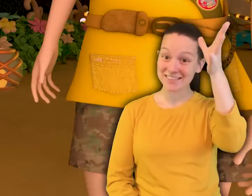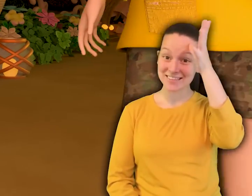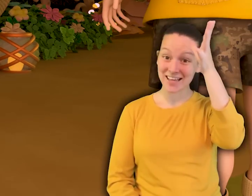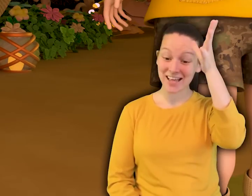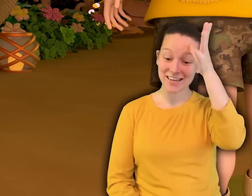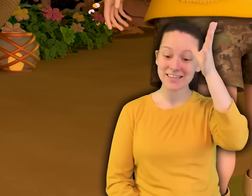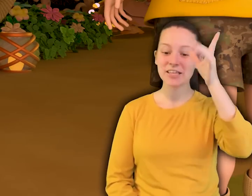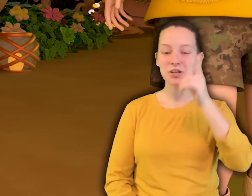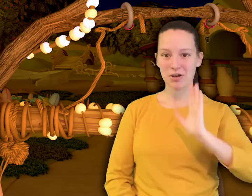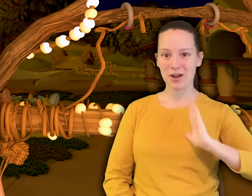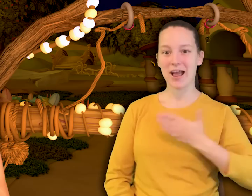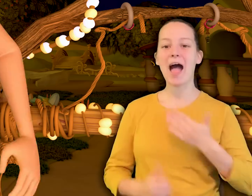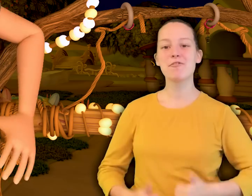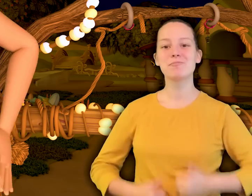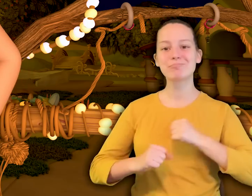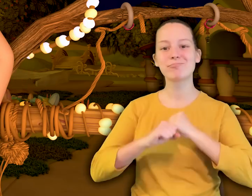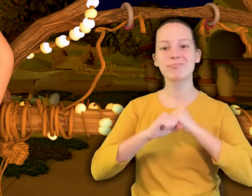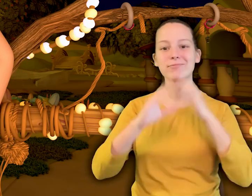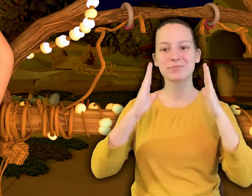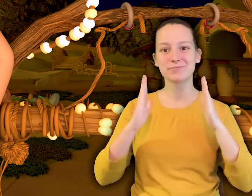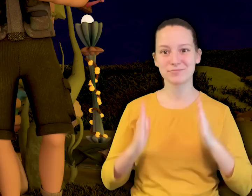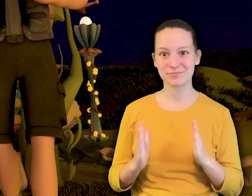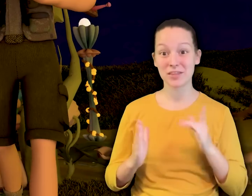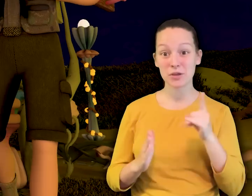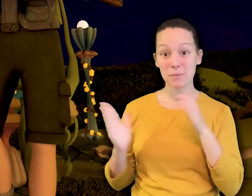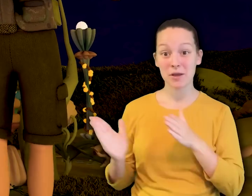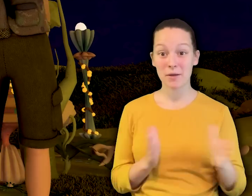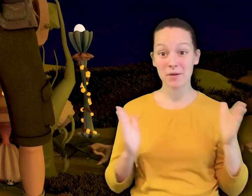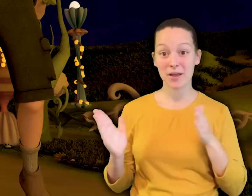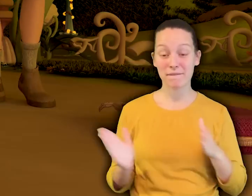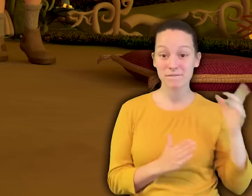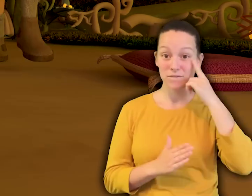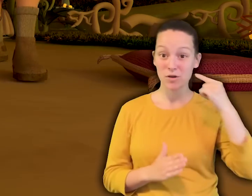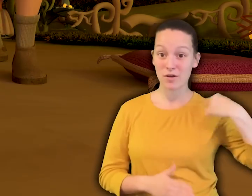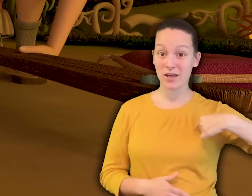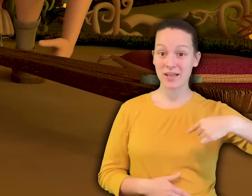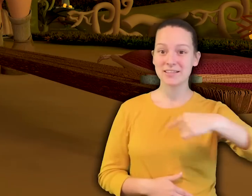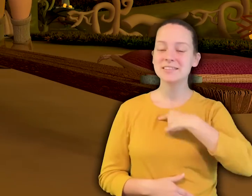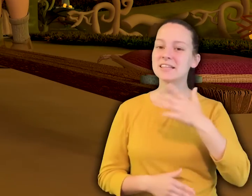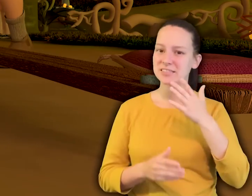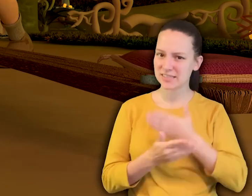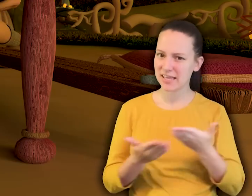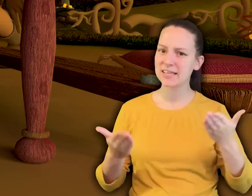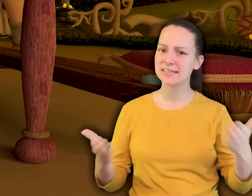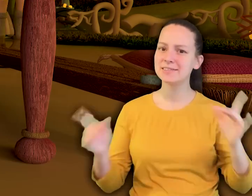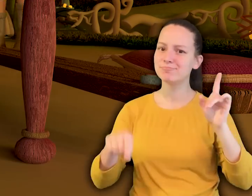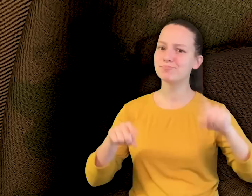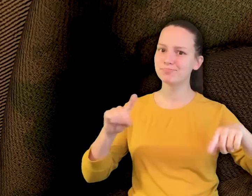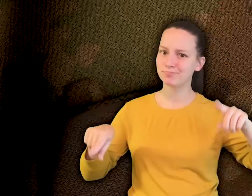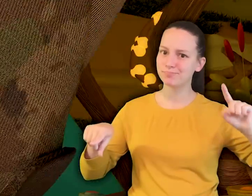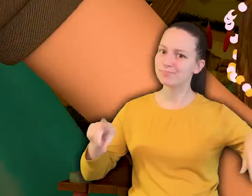daddy daddy our life guarding preparing for us all sort of